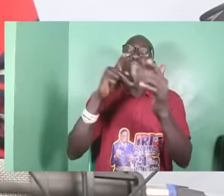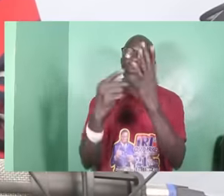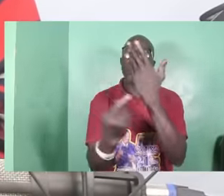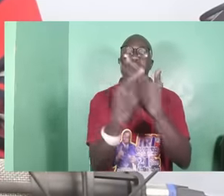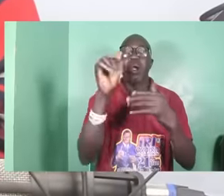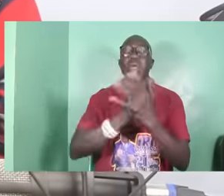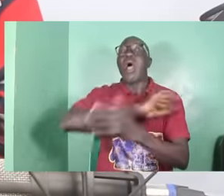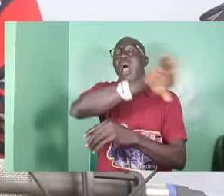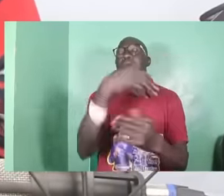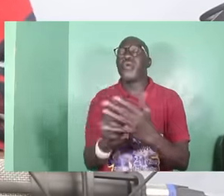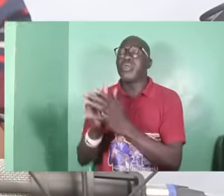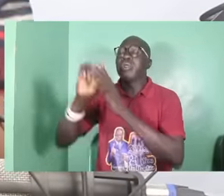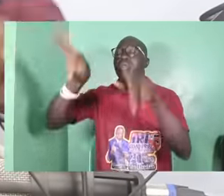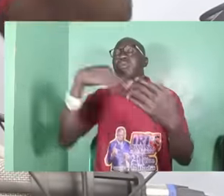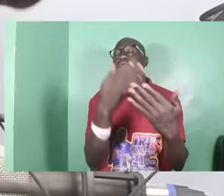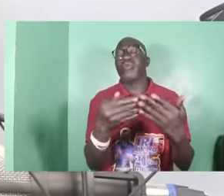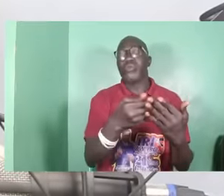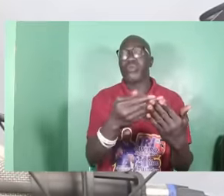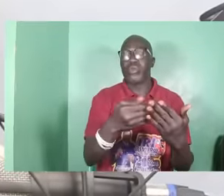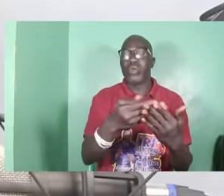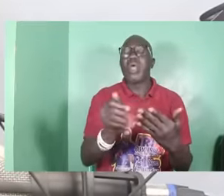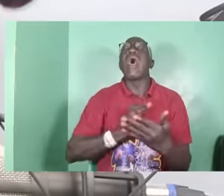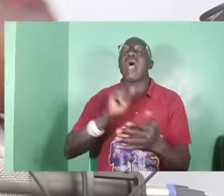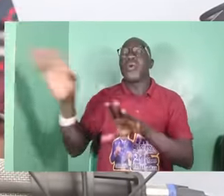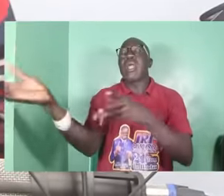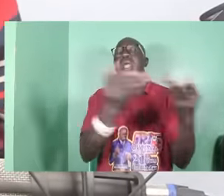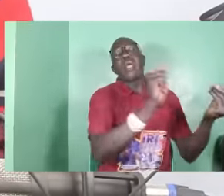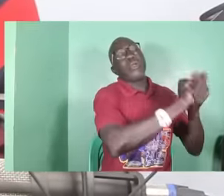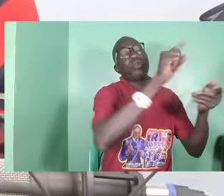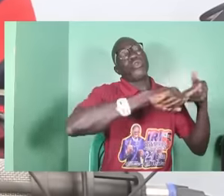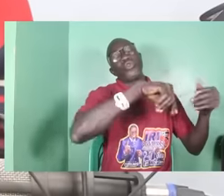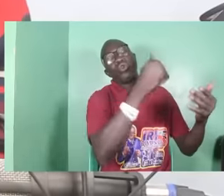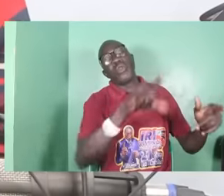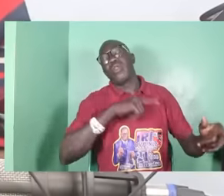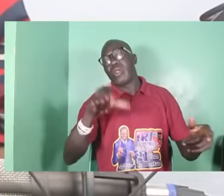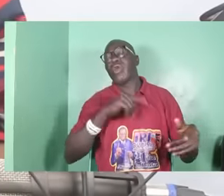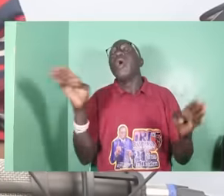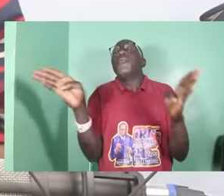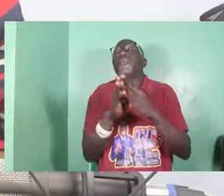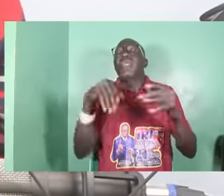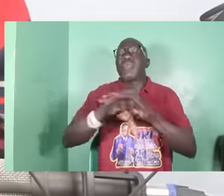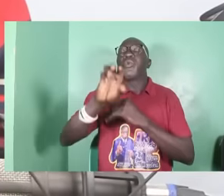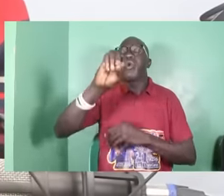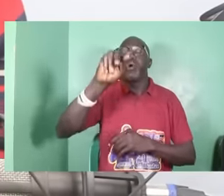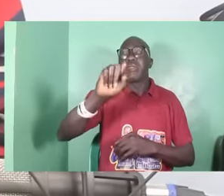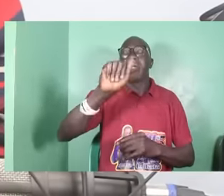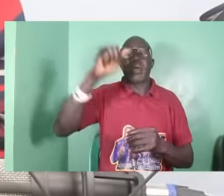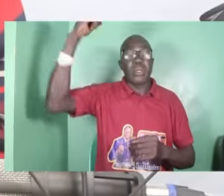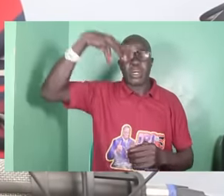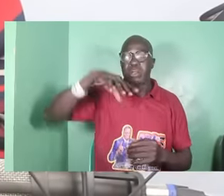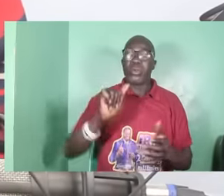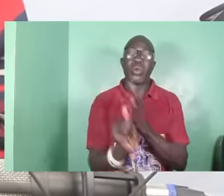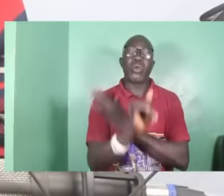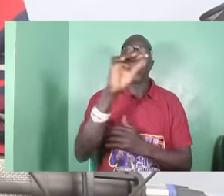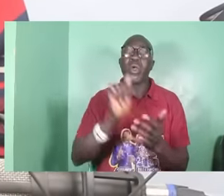to the program. I'll give her soul. I'll take the remaining one to the girls. You miss me in no time. Yeah,